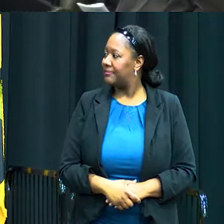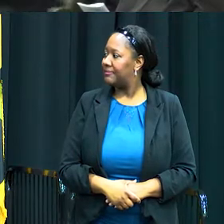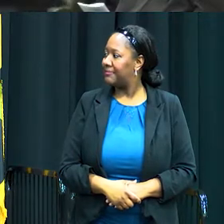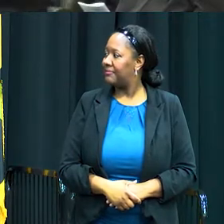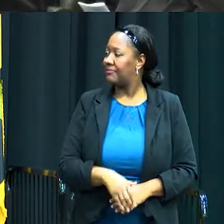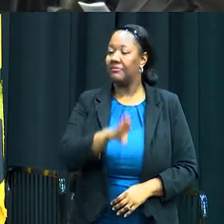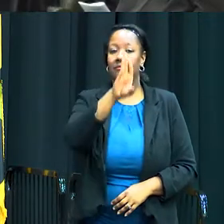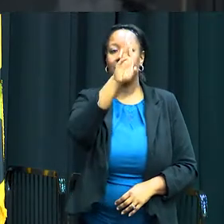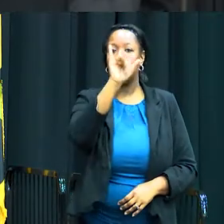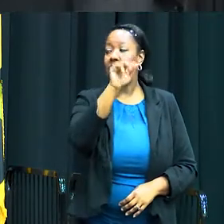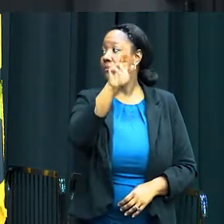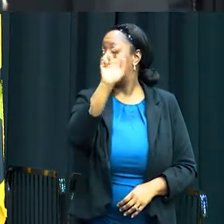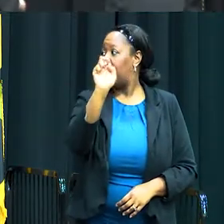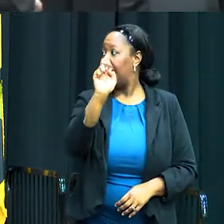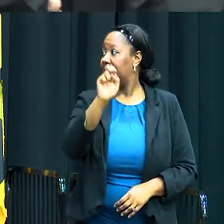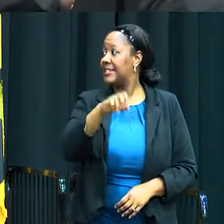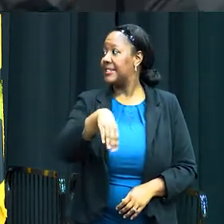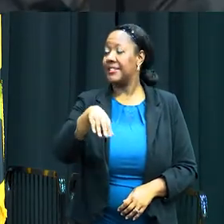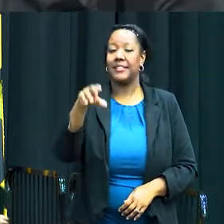Bryce Gordon Demby.